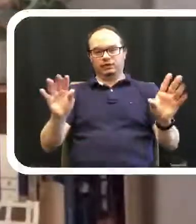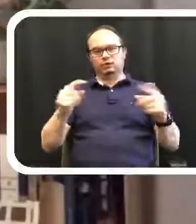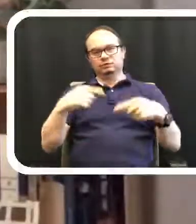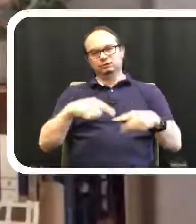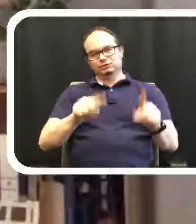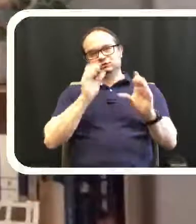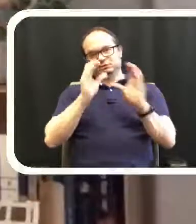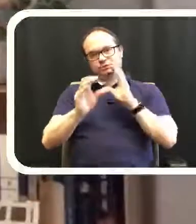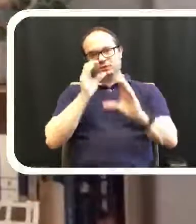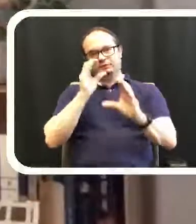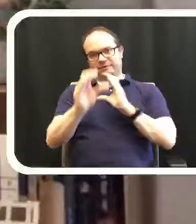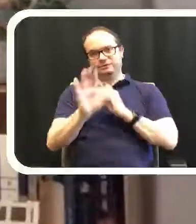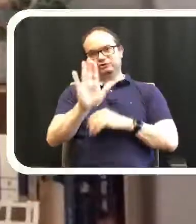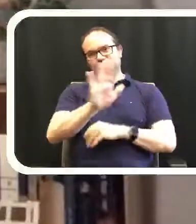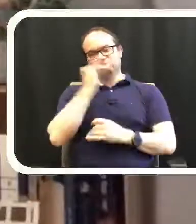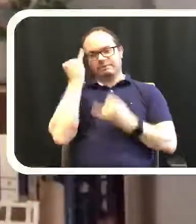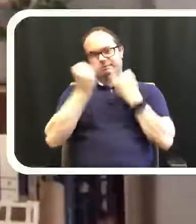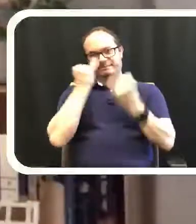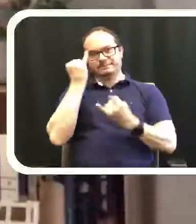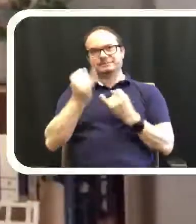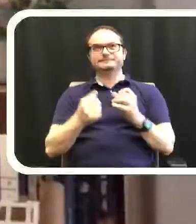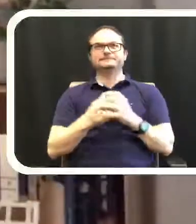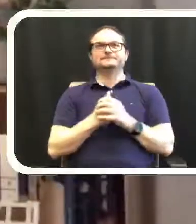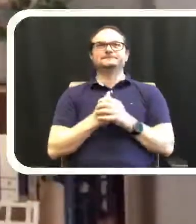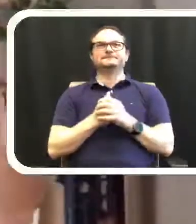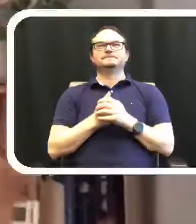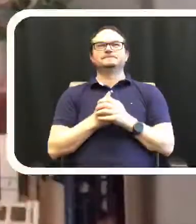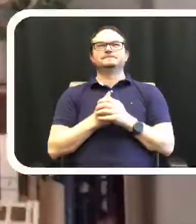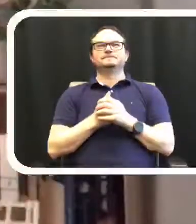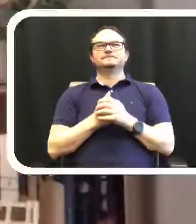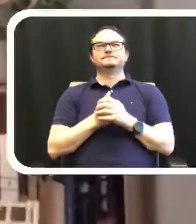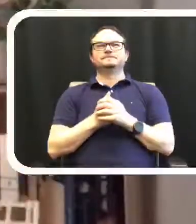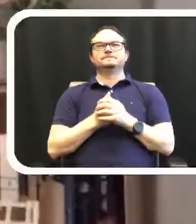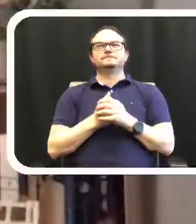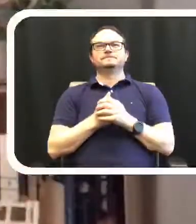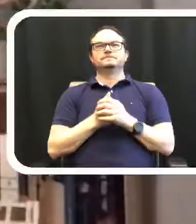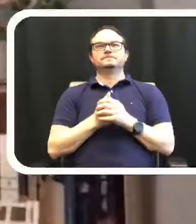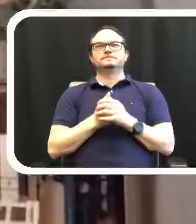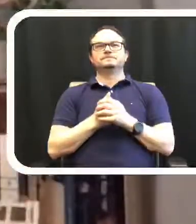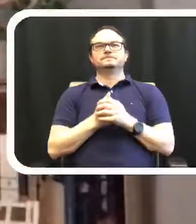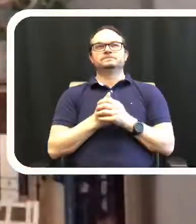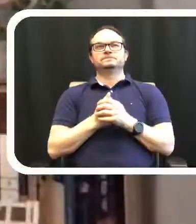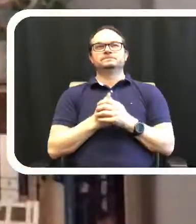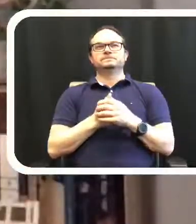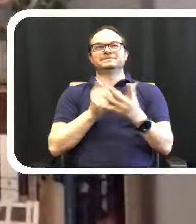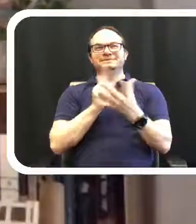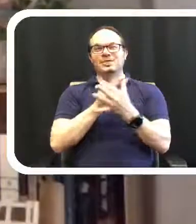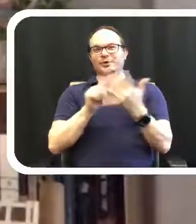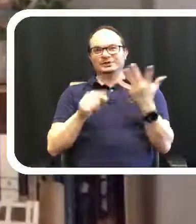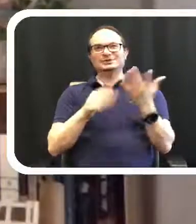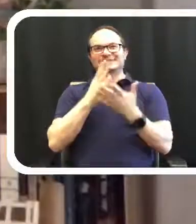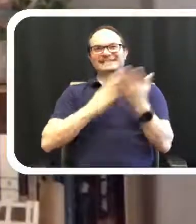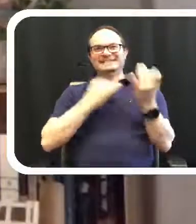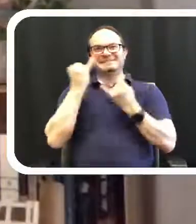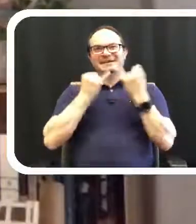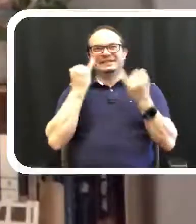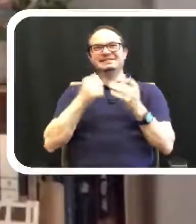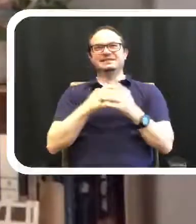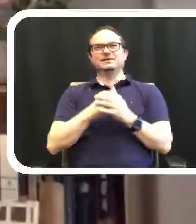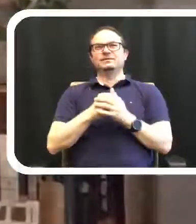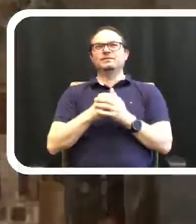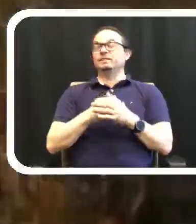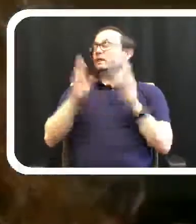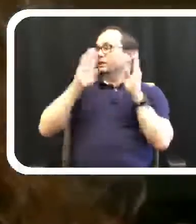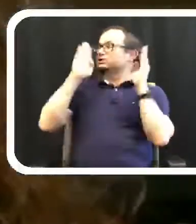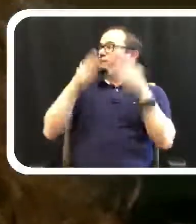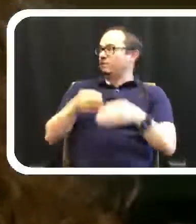trying to communicate your ideas. So yeah, those are just So